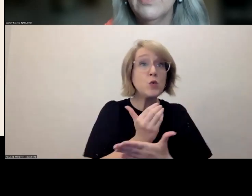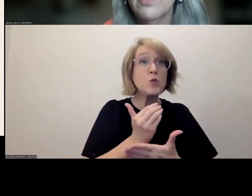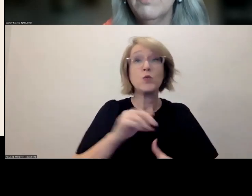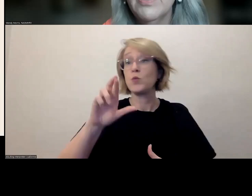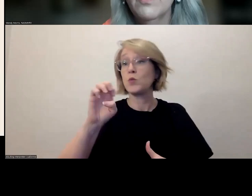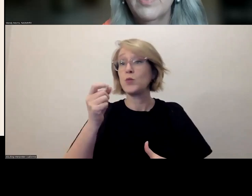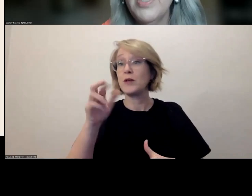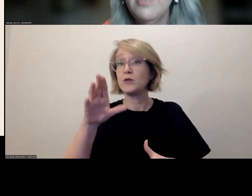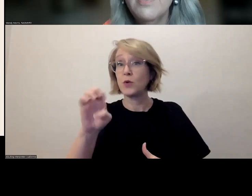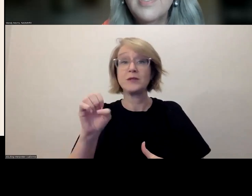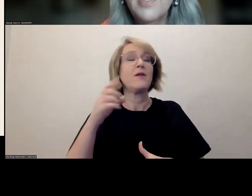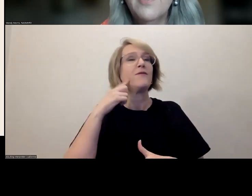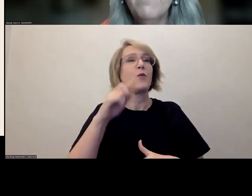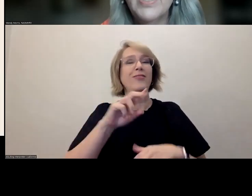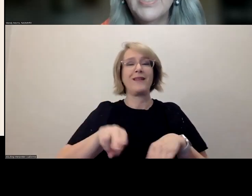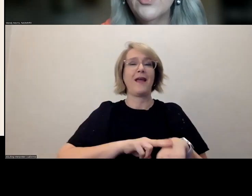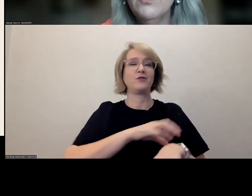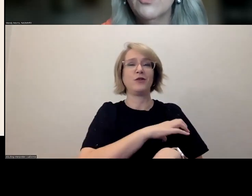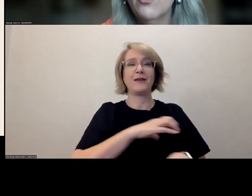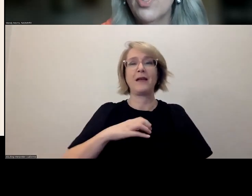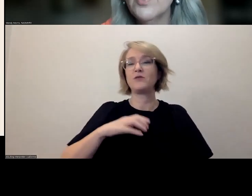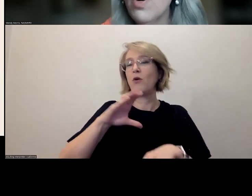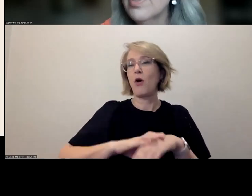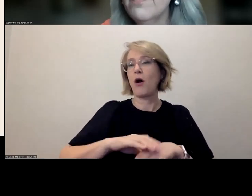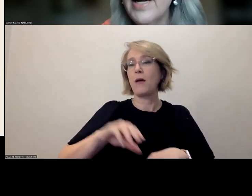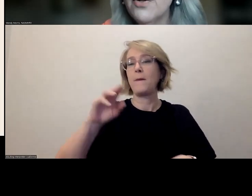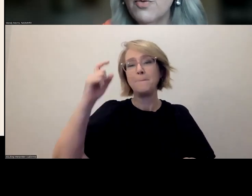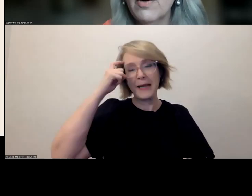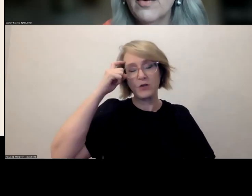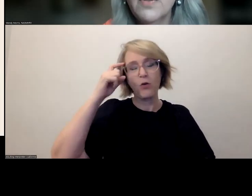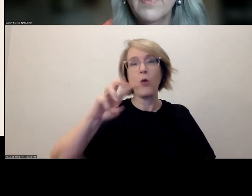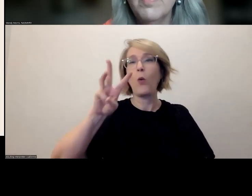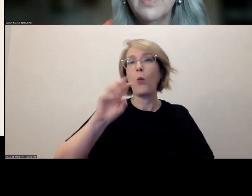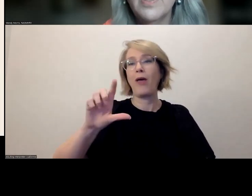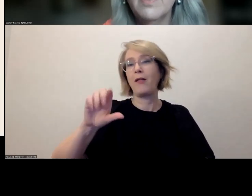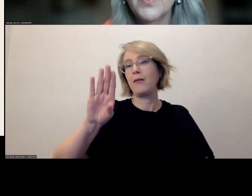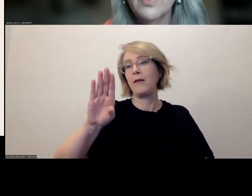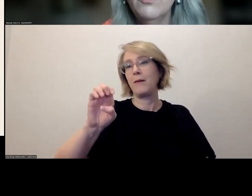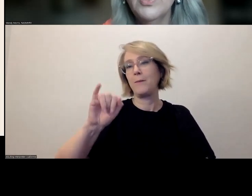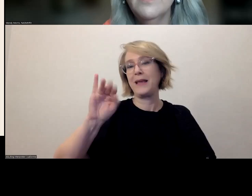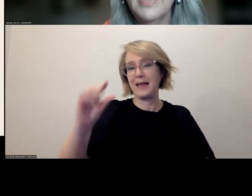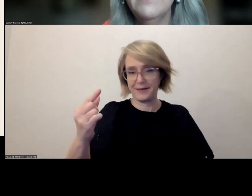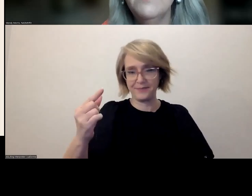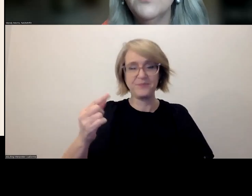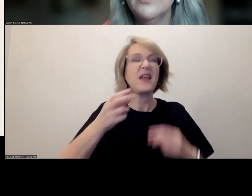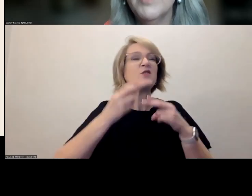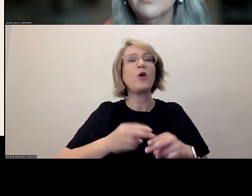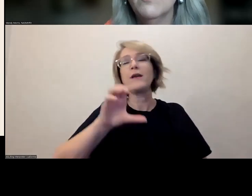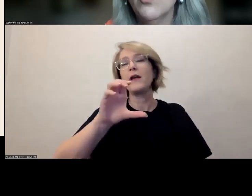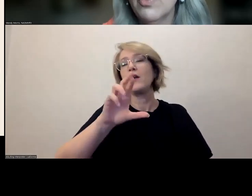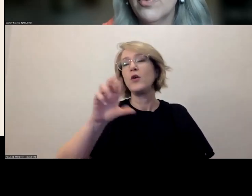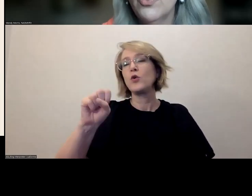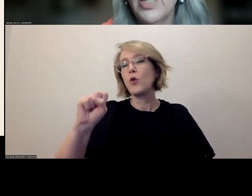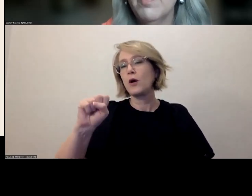National Council on Mental Wellbeing. It includes a crosswalk of national workforce development solutions, and they've started a